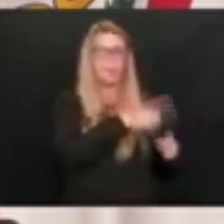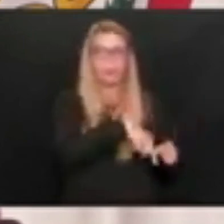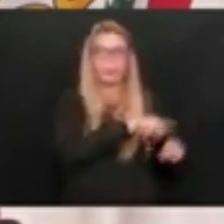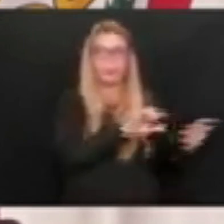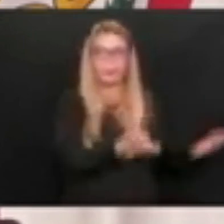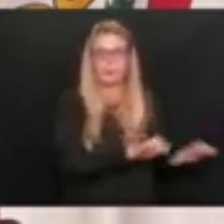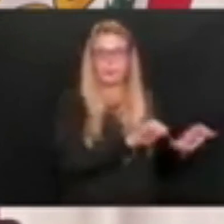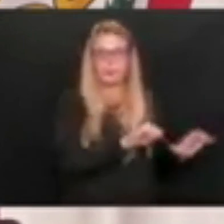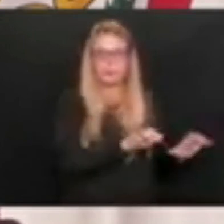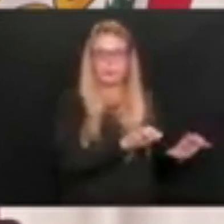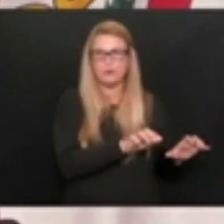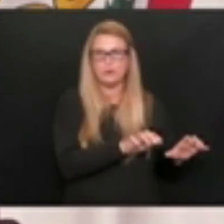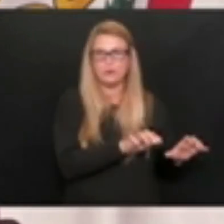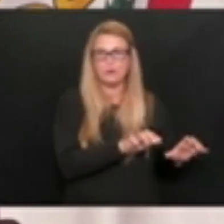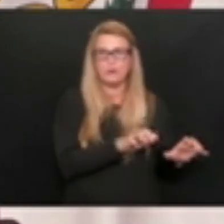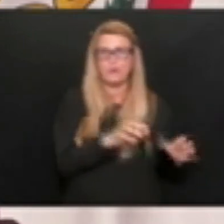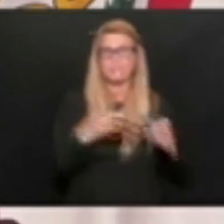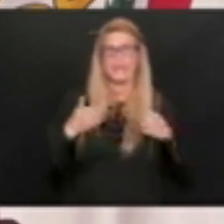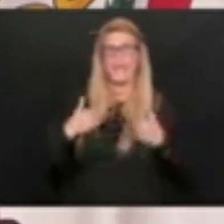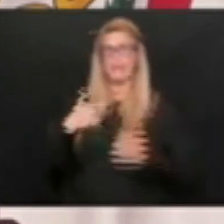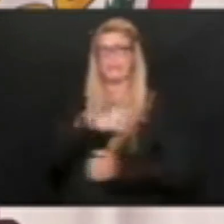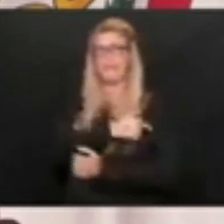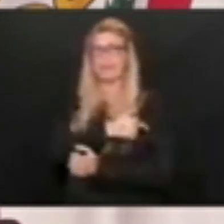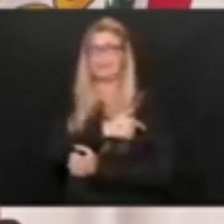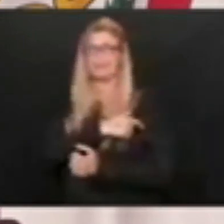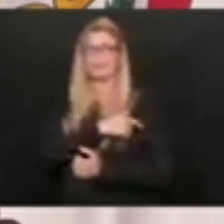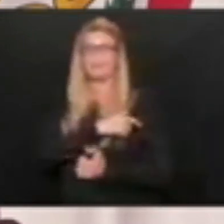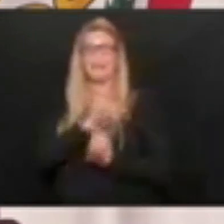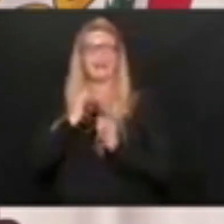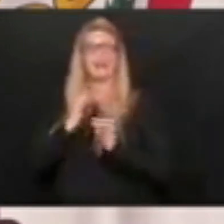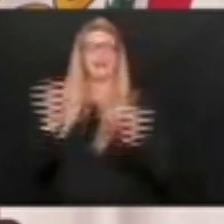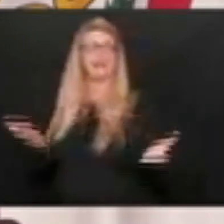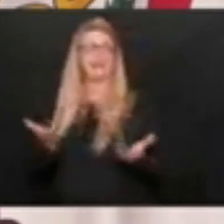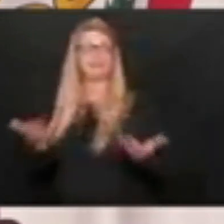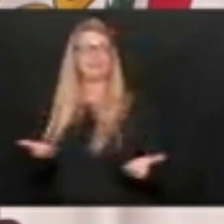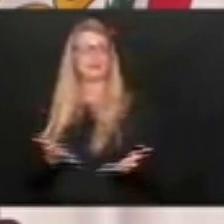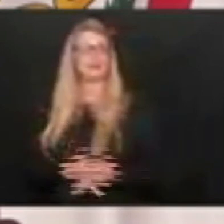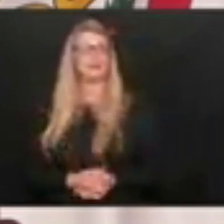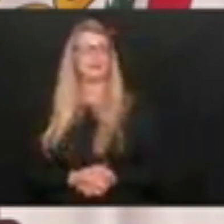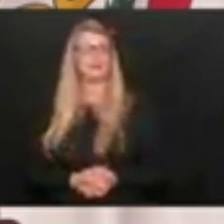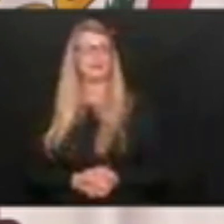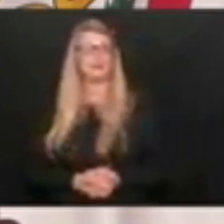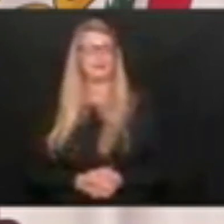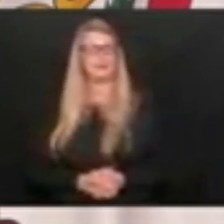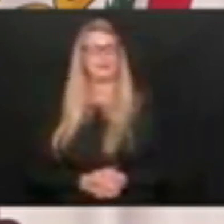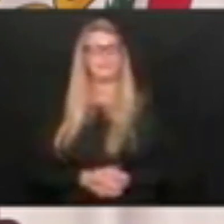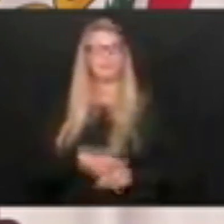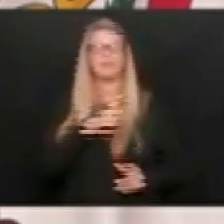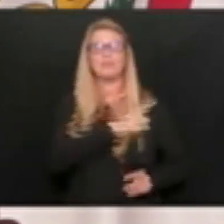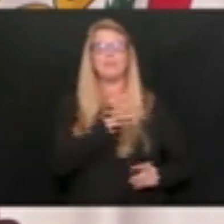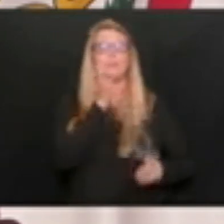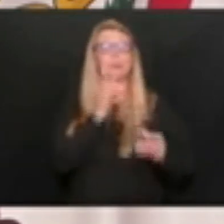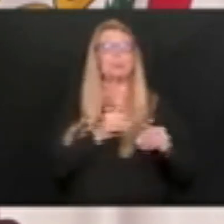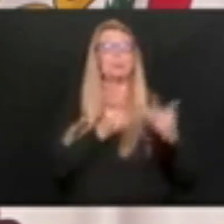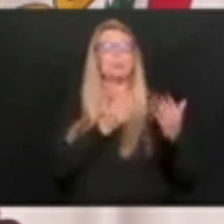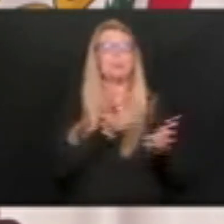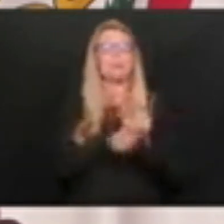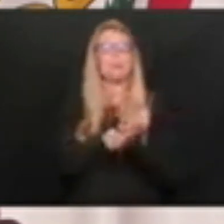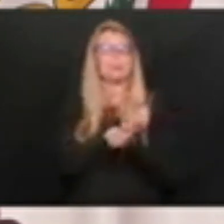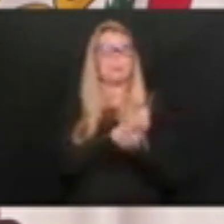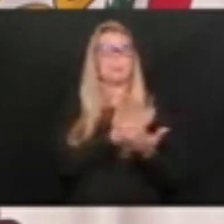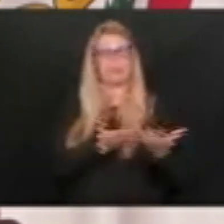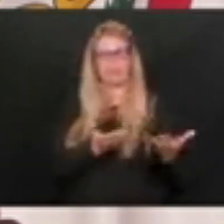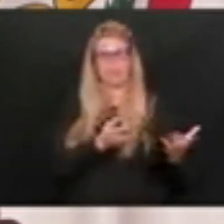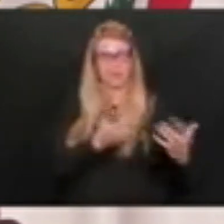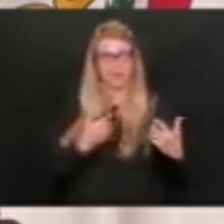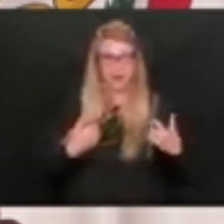to have the availability of the vaccines? What would they give? They would give every single thing they have under the